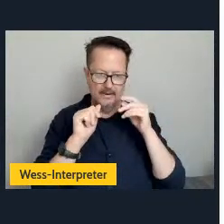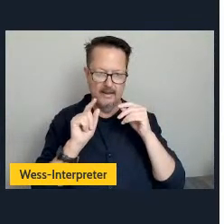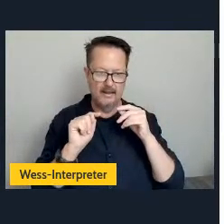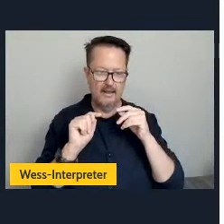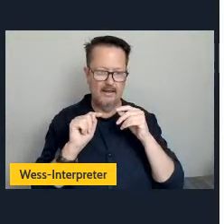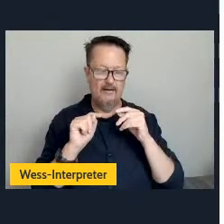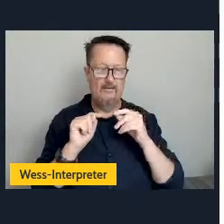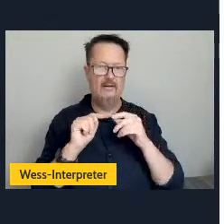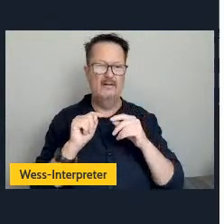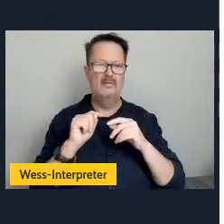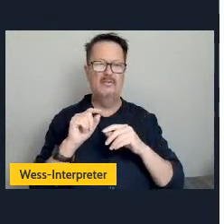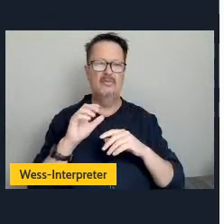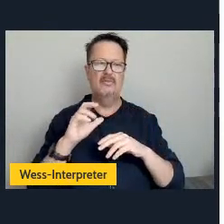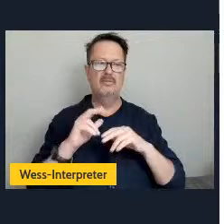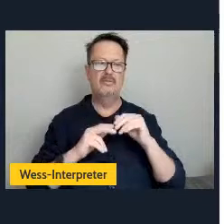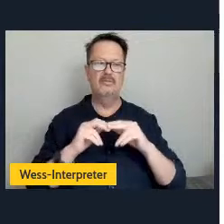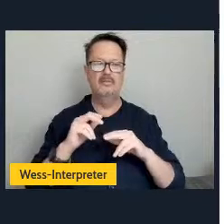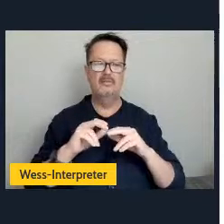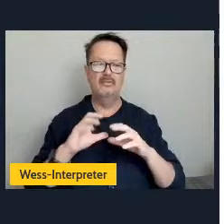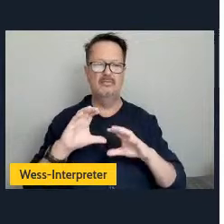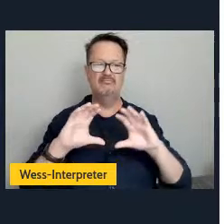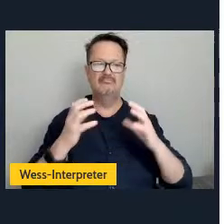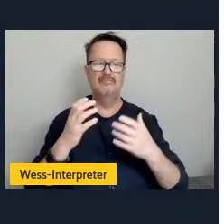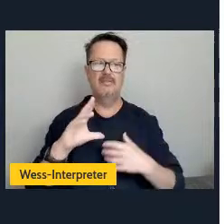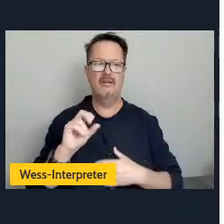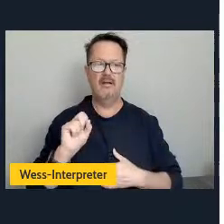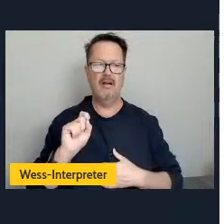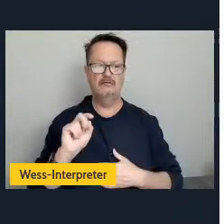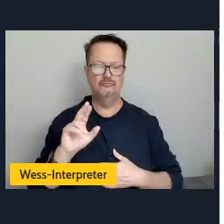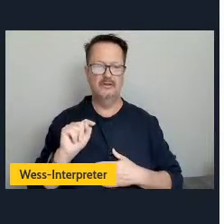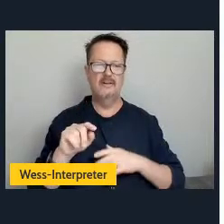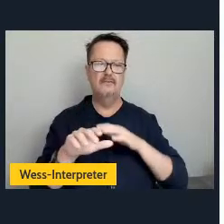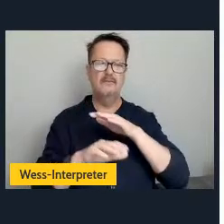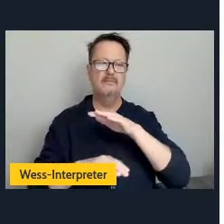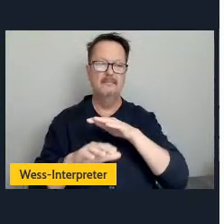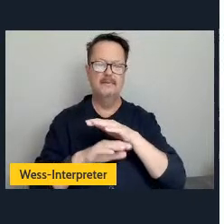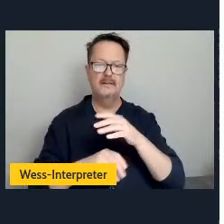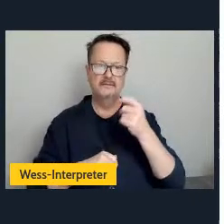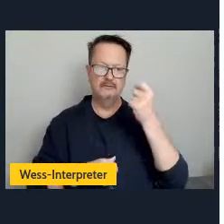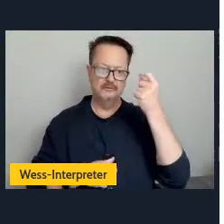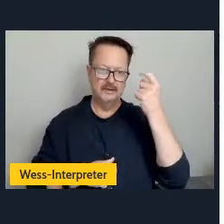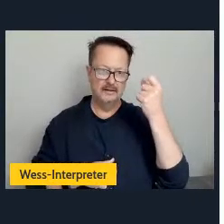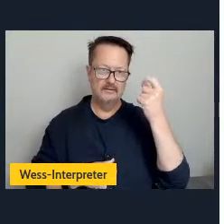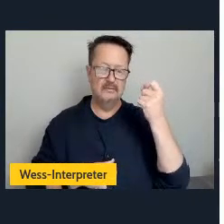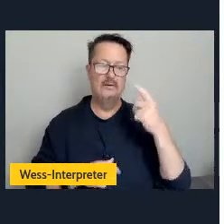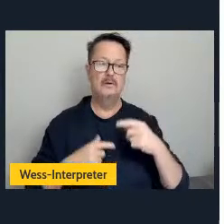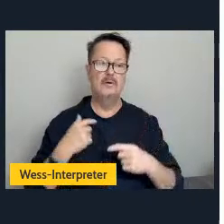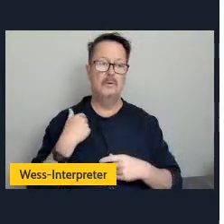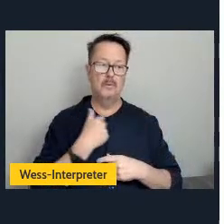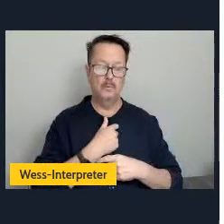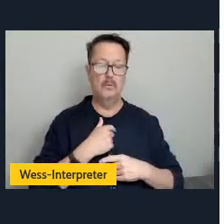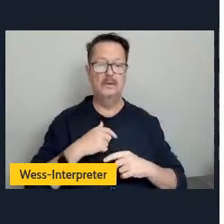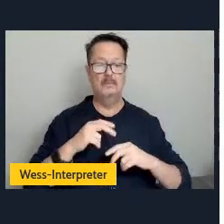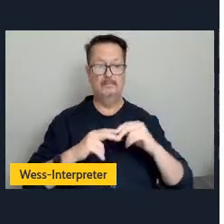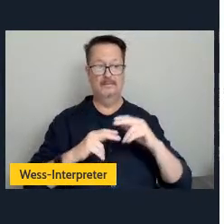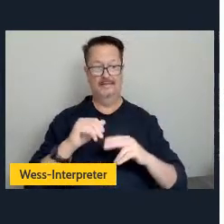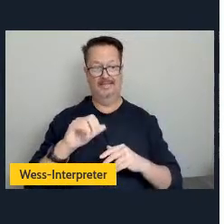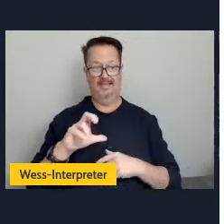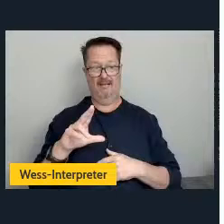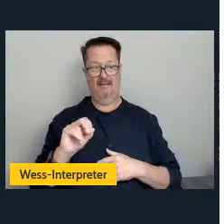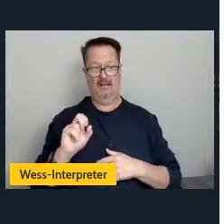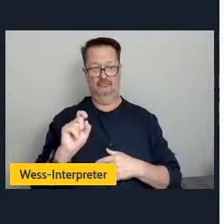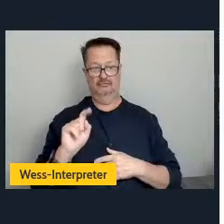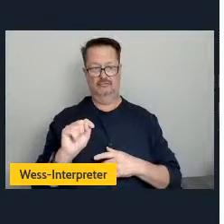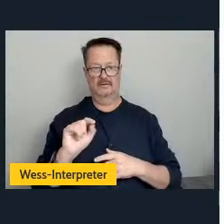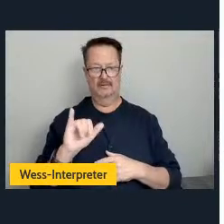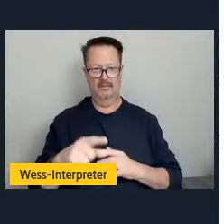construct itself, just to get a base understanding. So we built this construct here that exposes